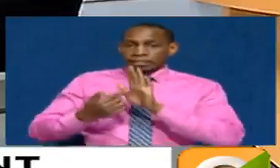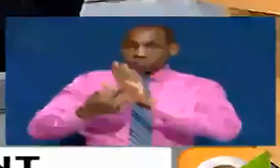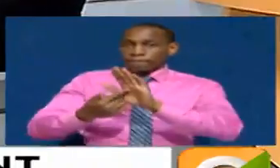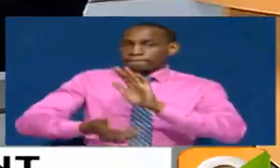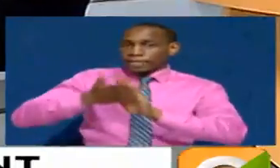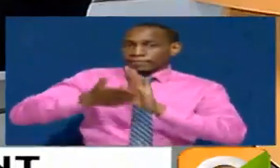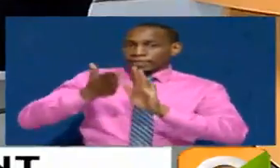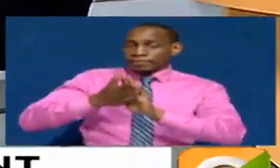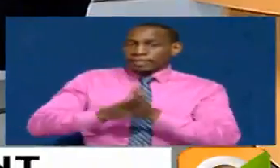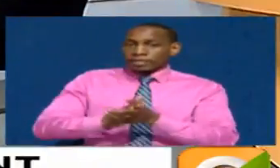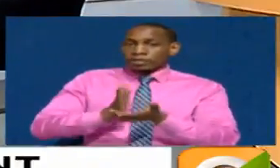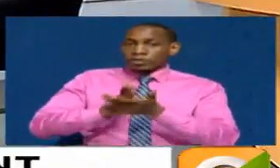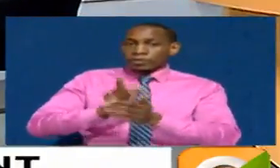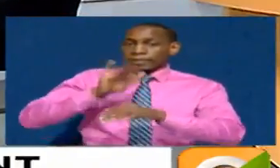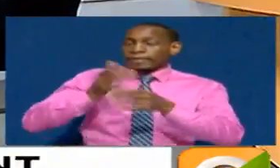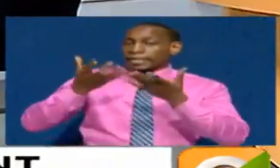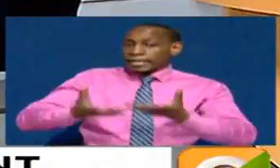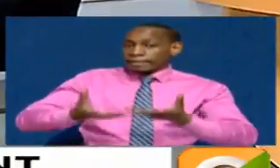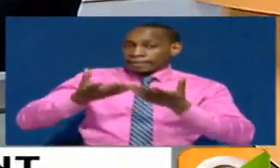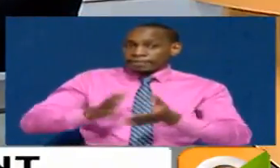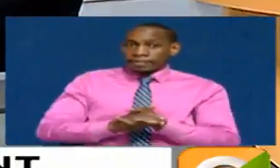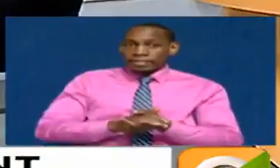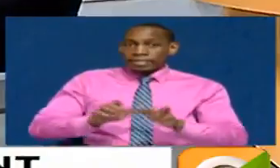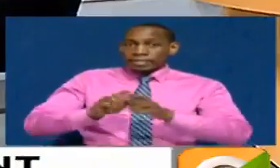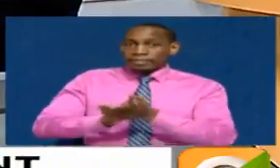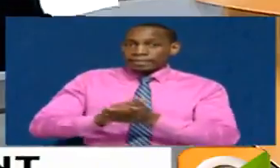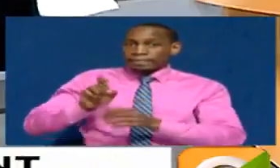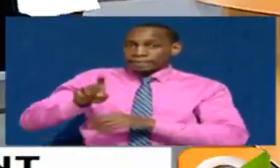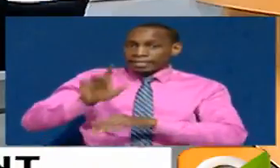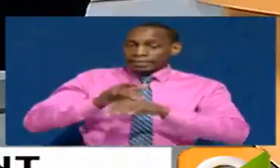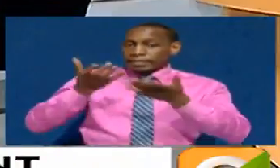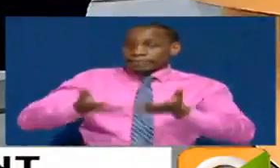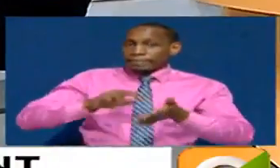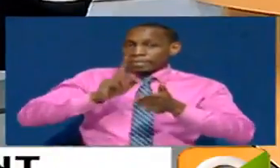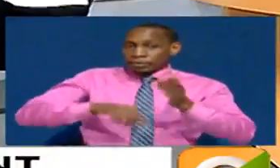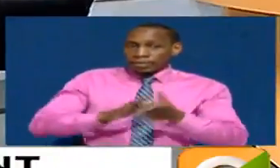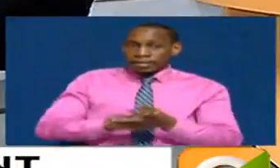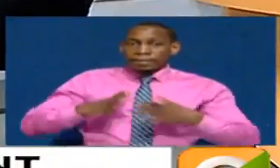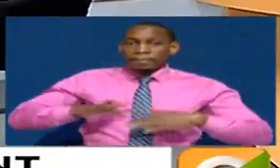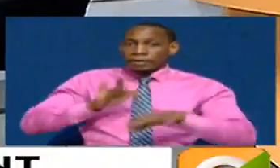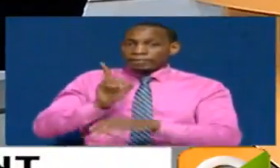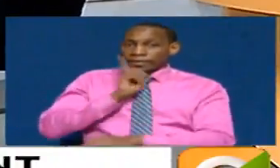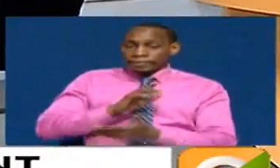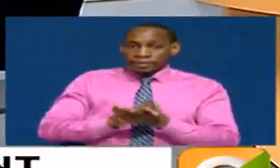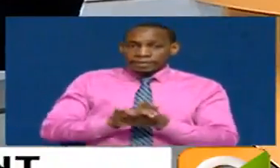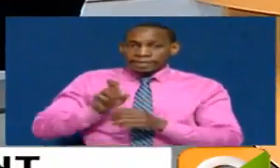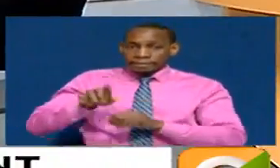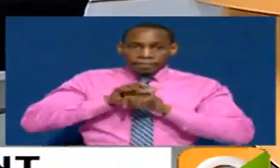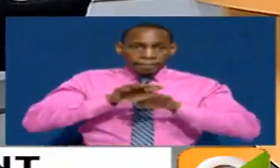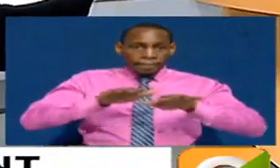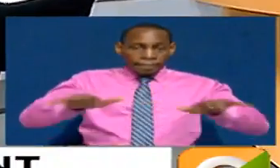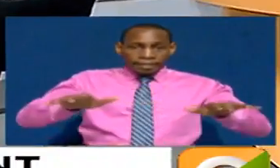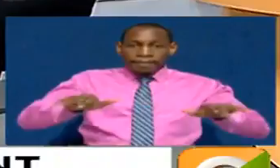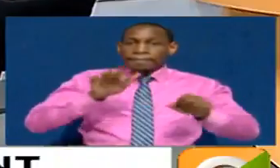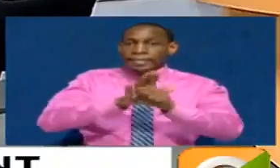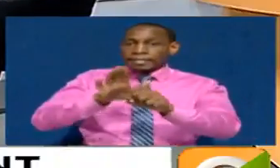faster. The chances of getting serious infection is higher. That higher viral load also means that those who are infected shed more virus particles